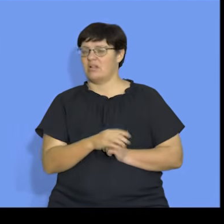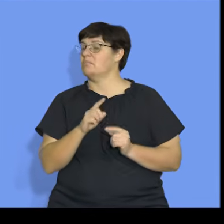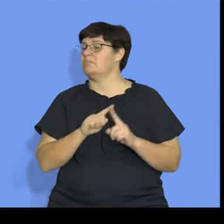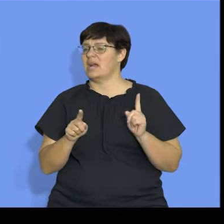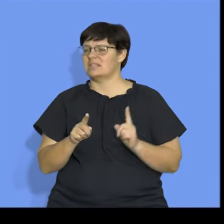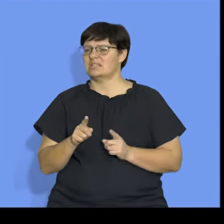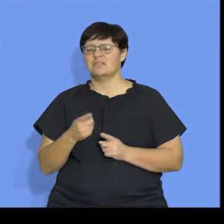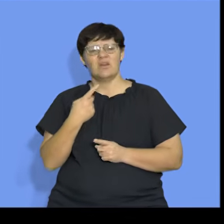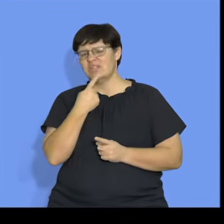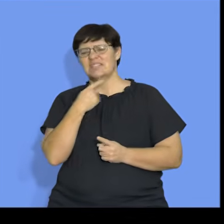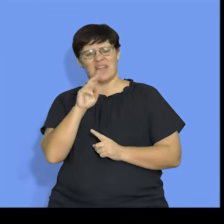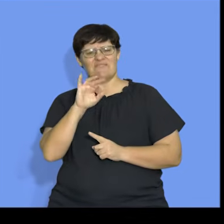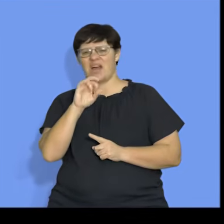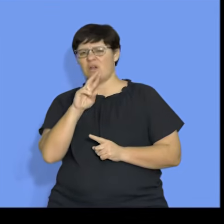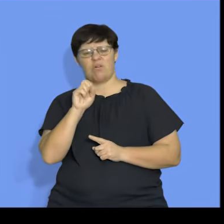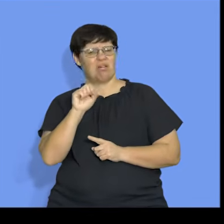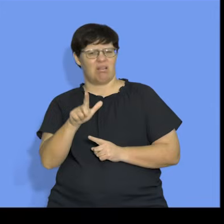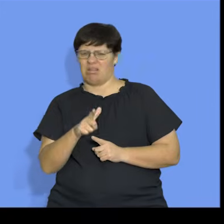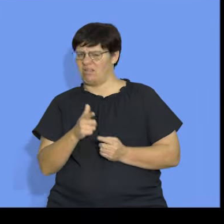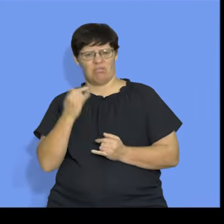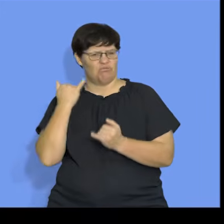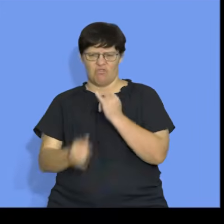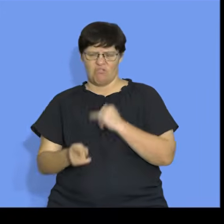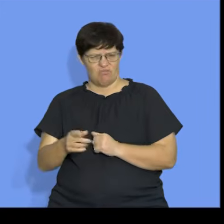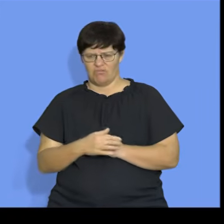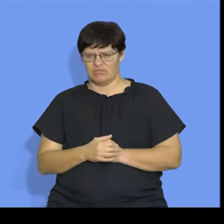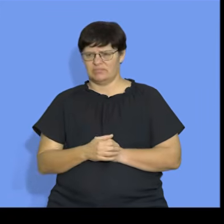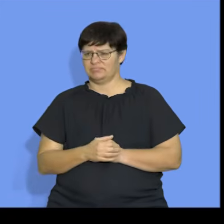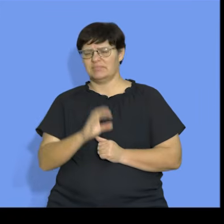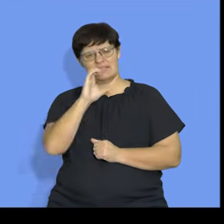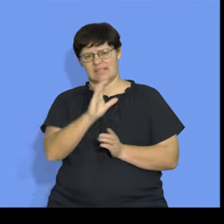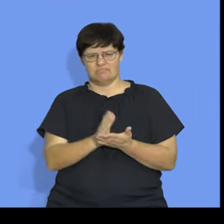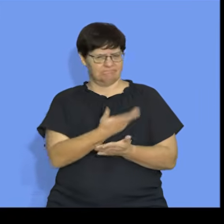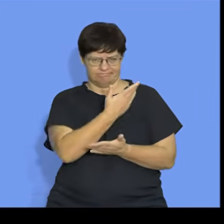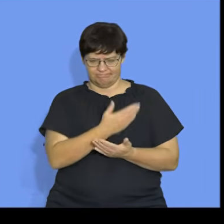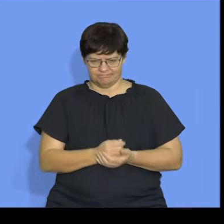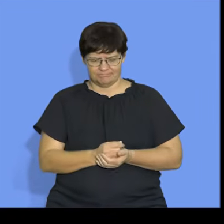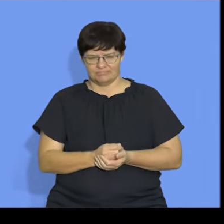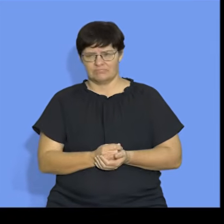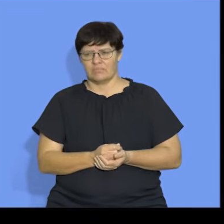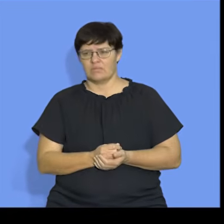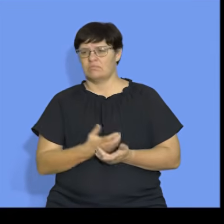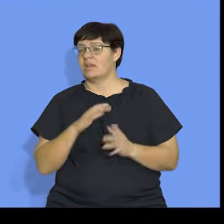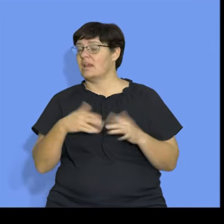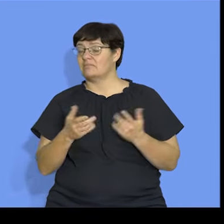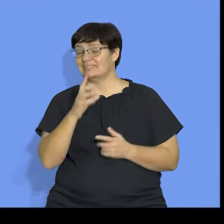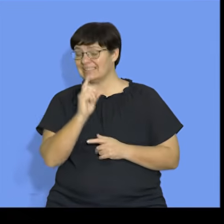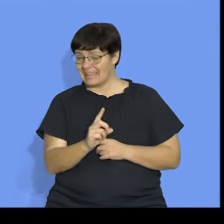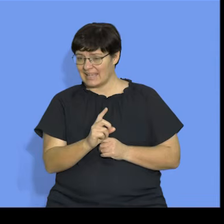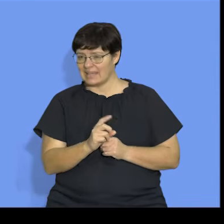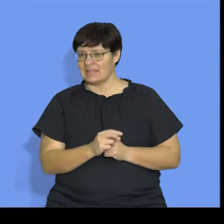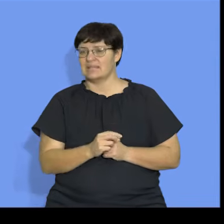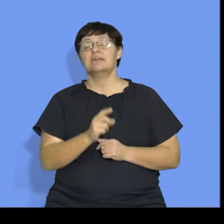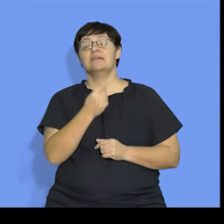we've already ruled out that viral is incorrect. So C has to be incorrect. Question or answer